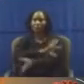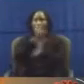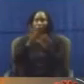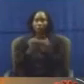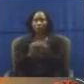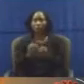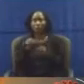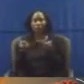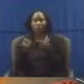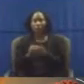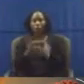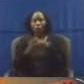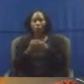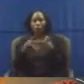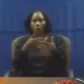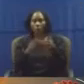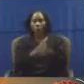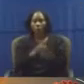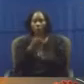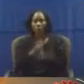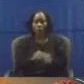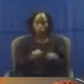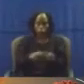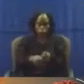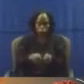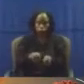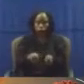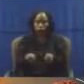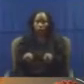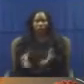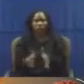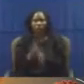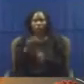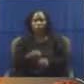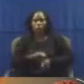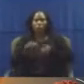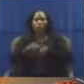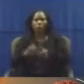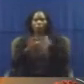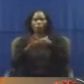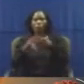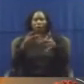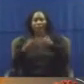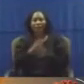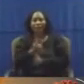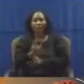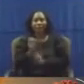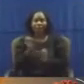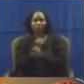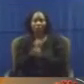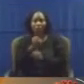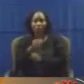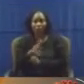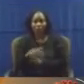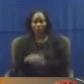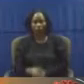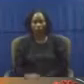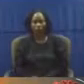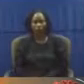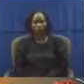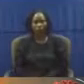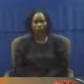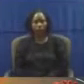record, will be there on the fingerprint, and they won't have to come back to Home Affairs again. And so they won't contribute to the long queue. So this